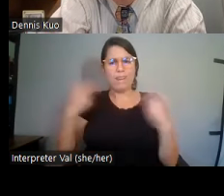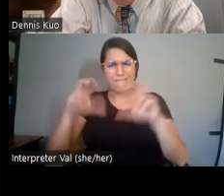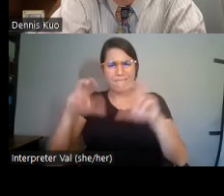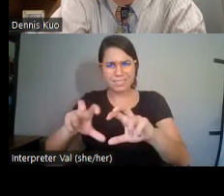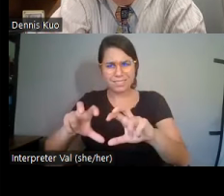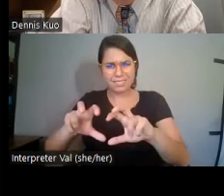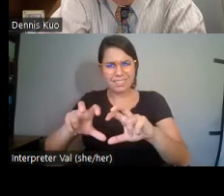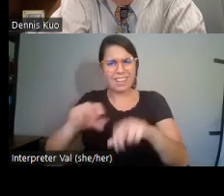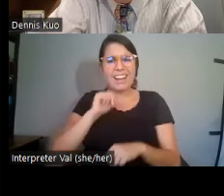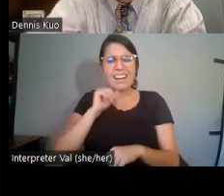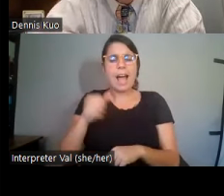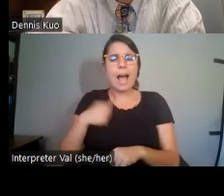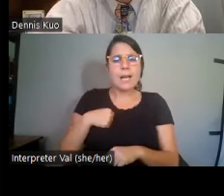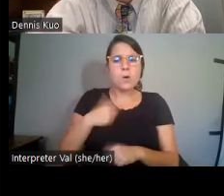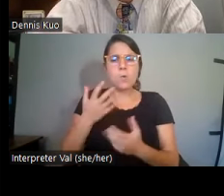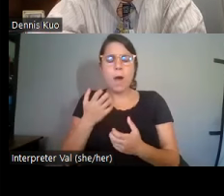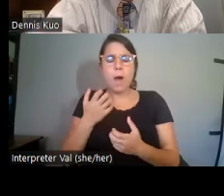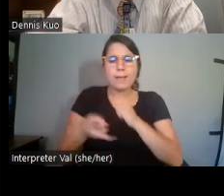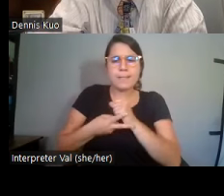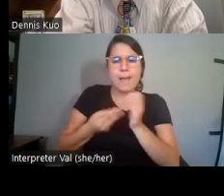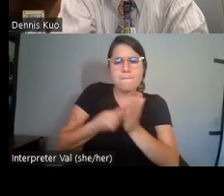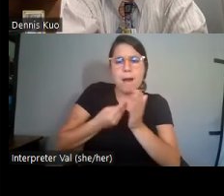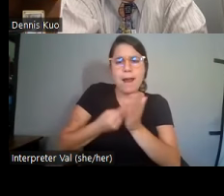where we can cut costs to save money.